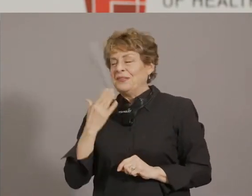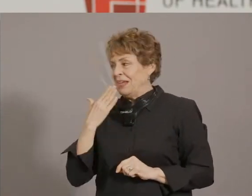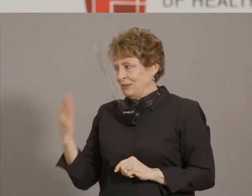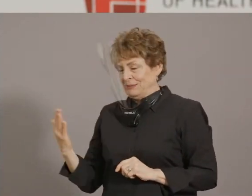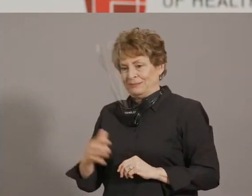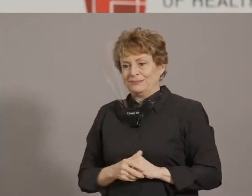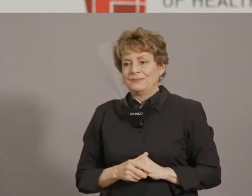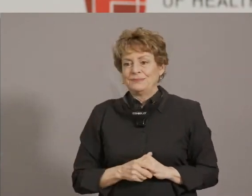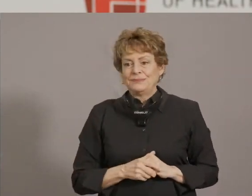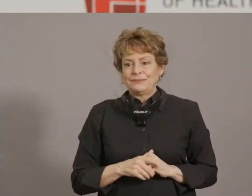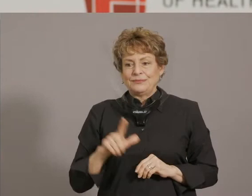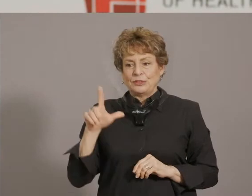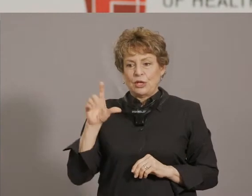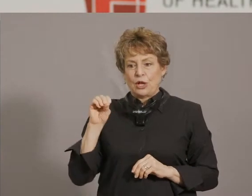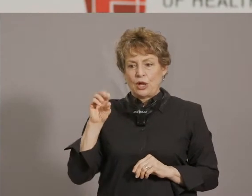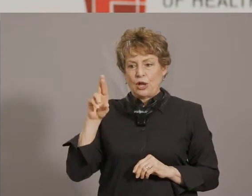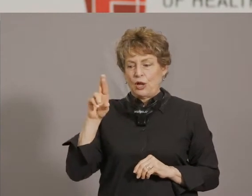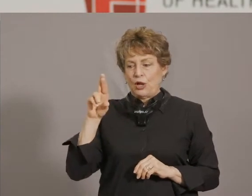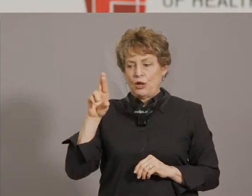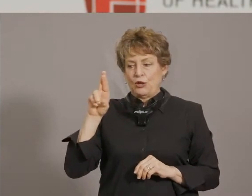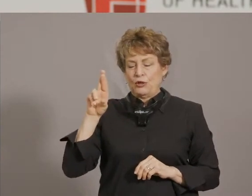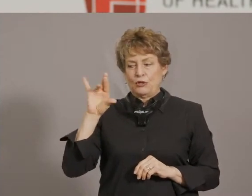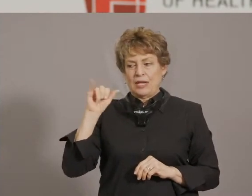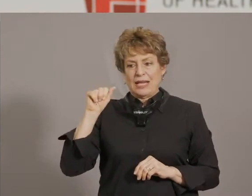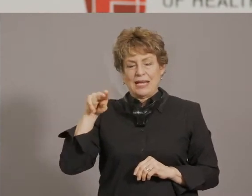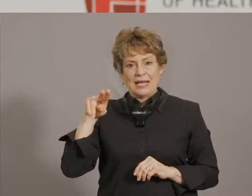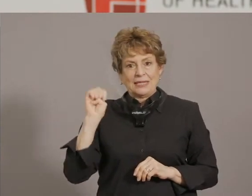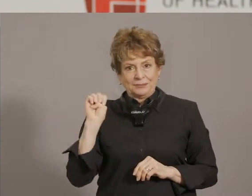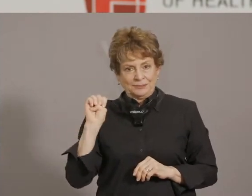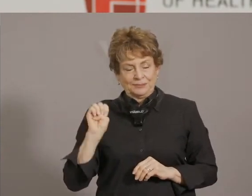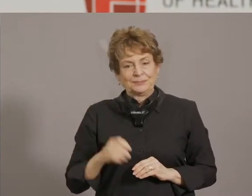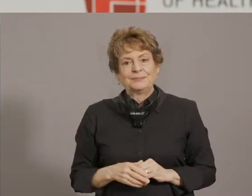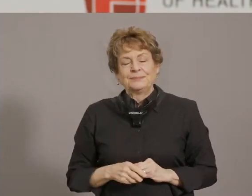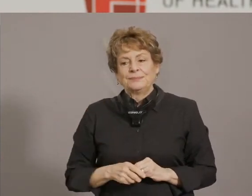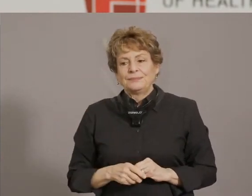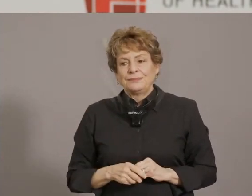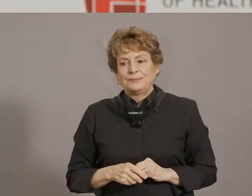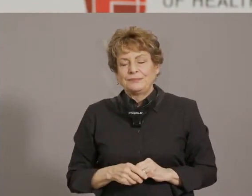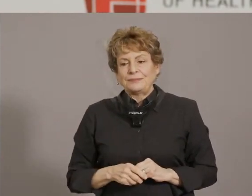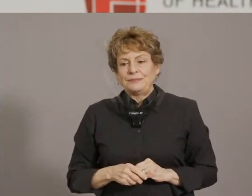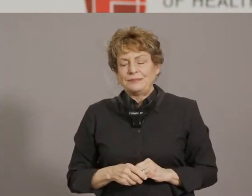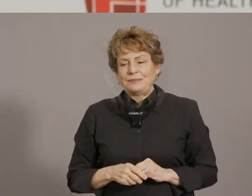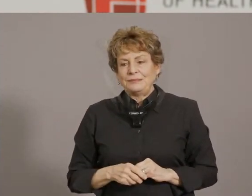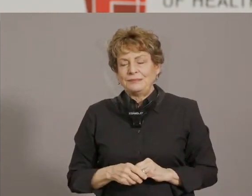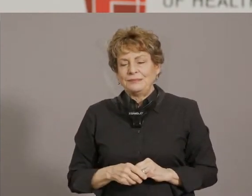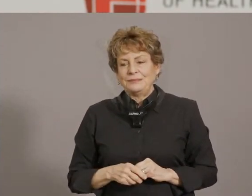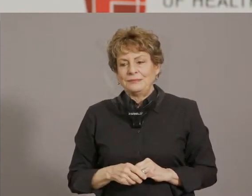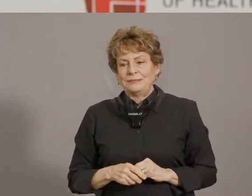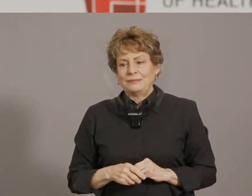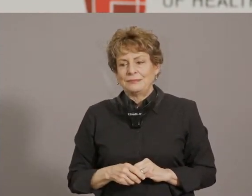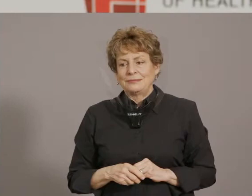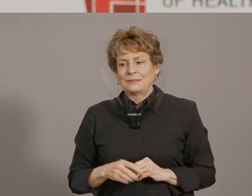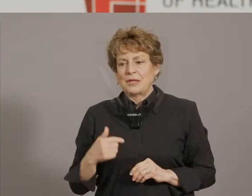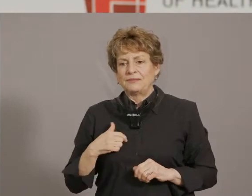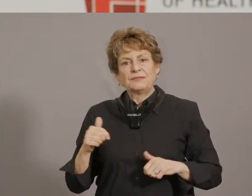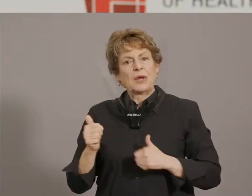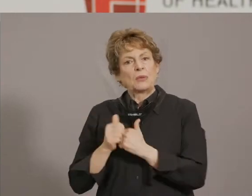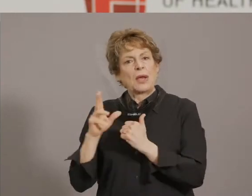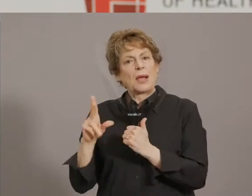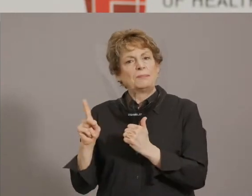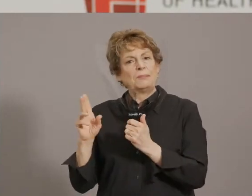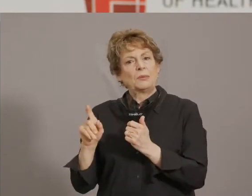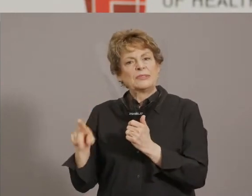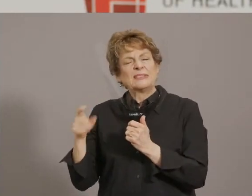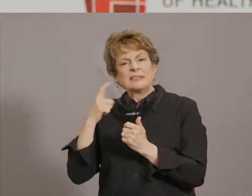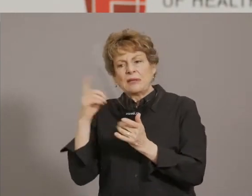Longy. Hi. Good afternoon, Dr. Christ. Hi, just a quick follow-up to, I believe, an answer that you had